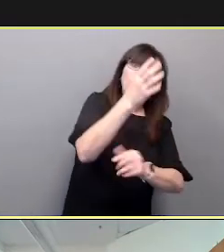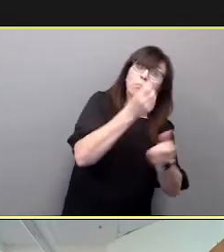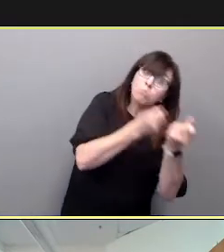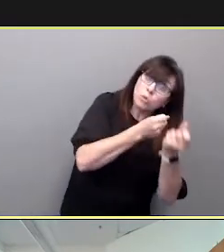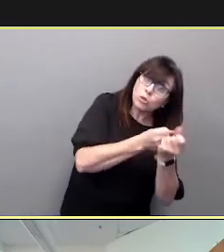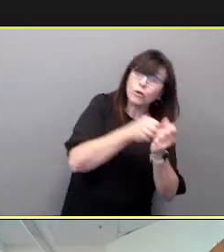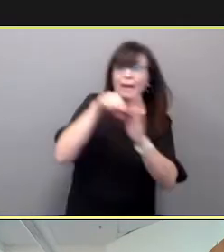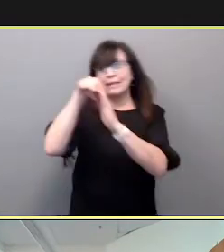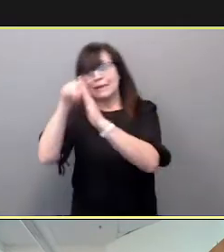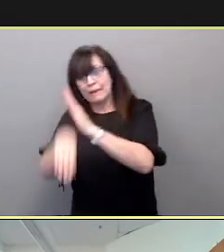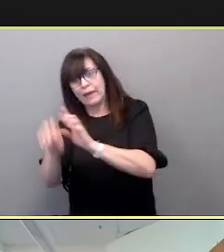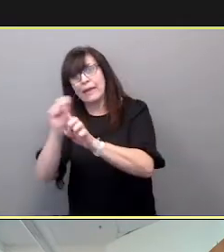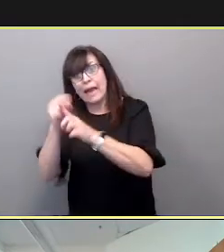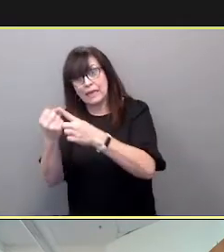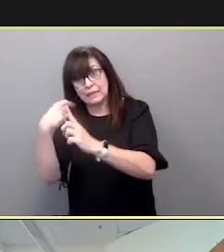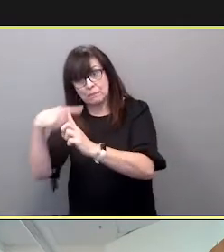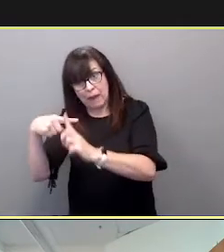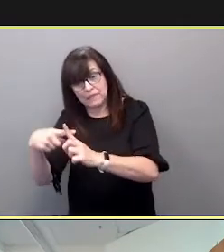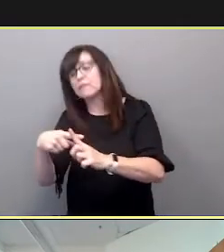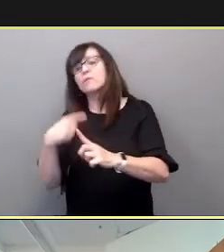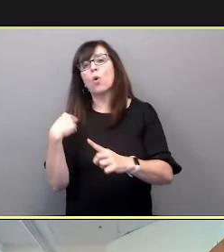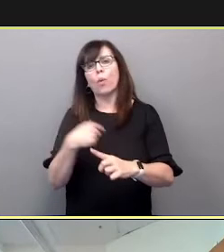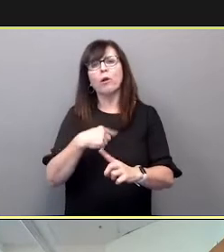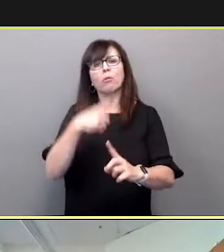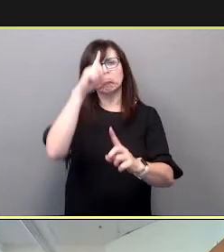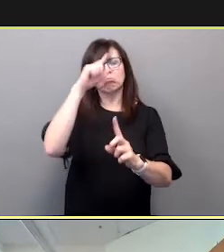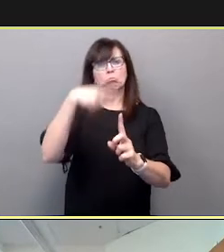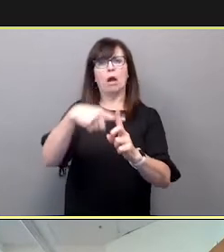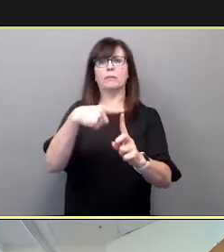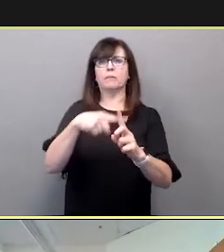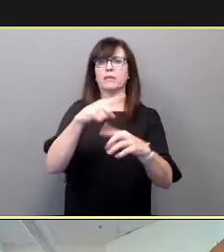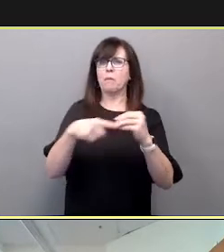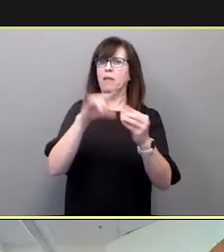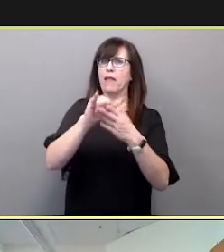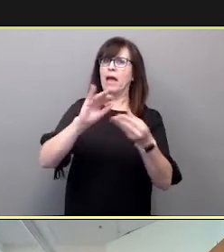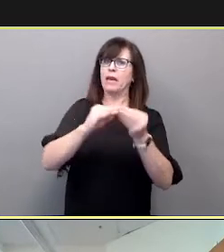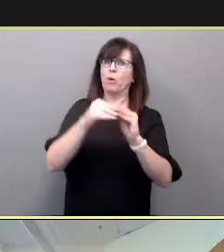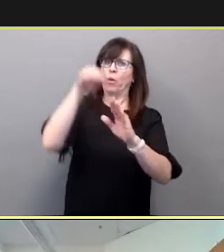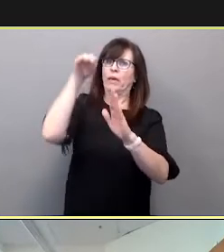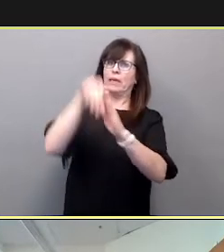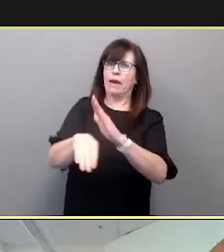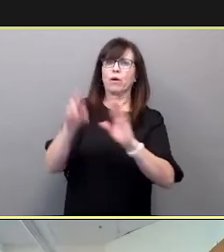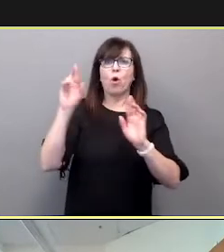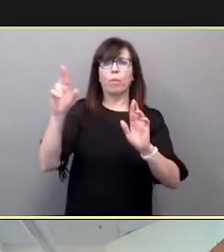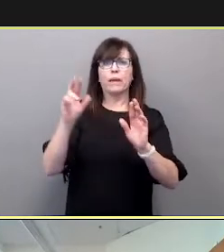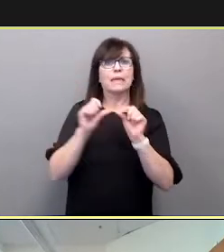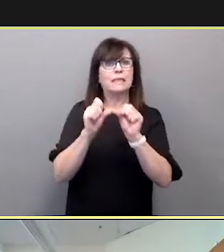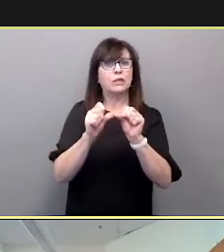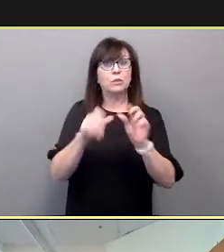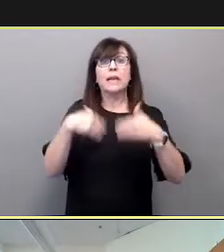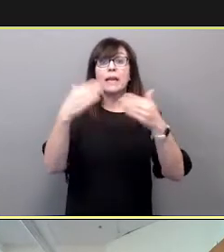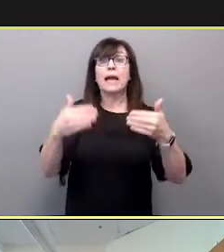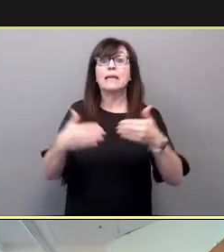pleased about and optimistic about this decline, and hope it continues. Next slide.